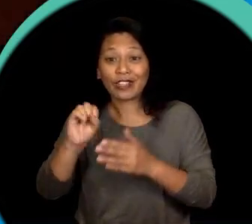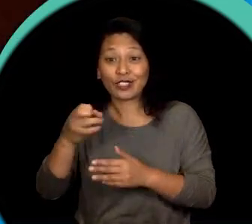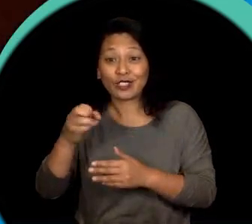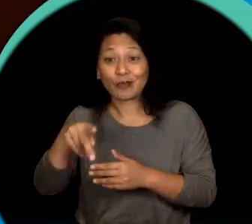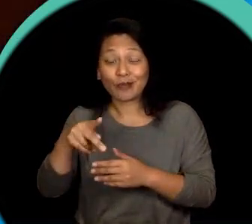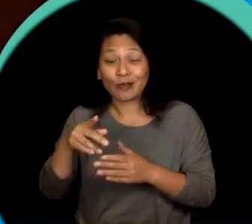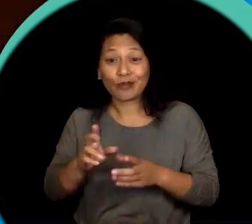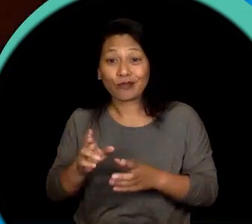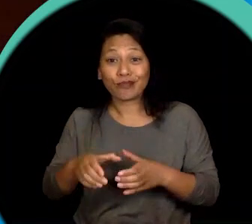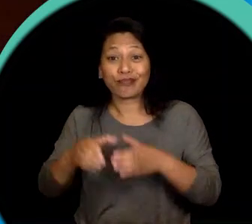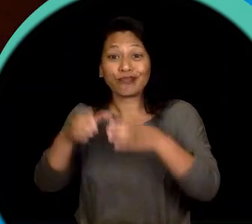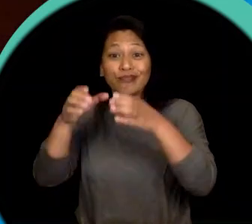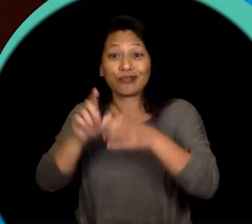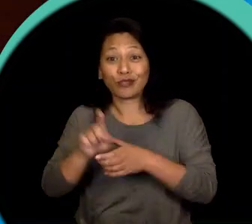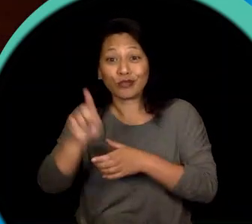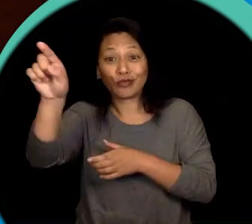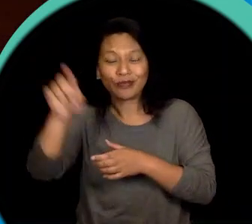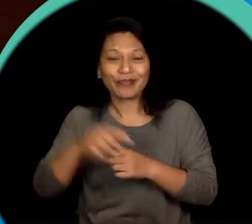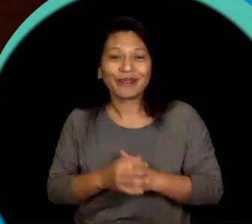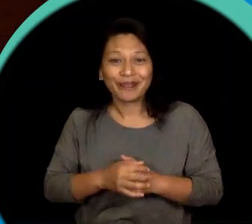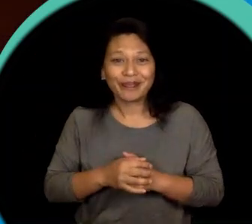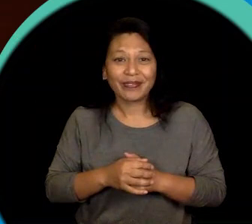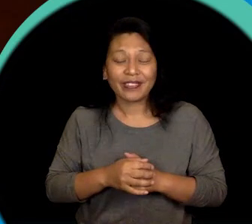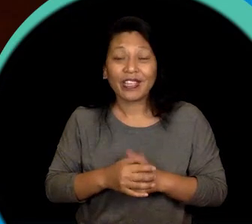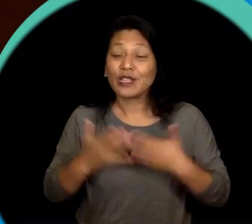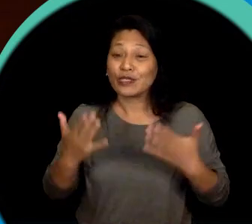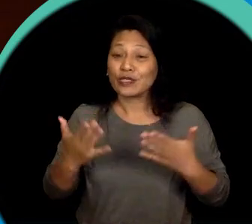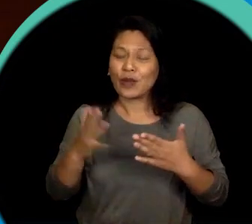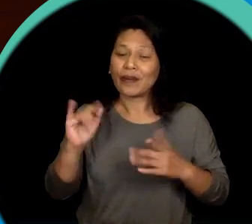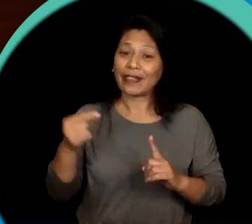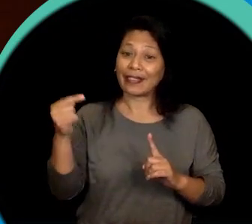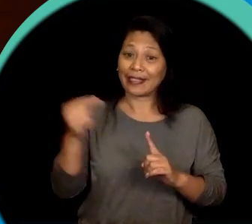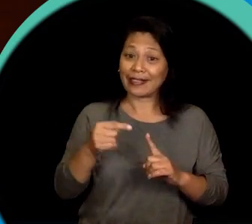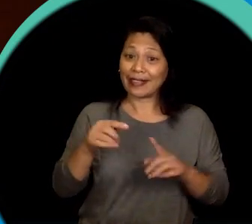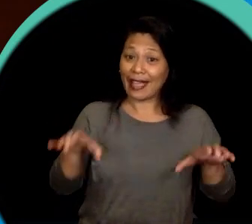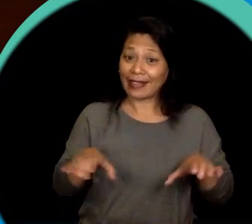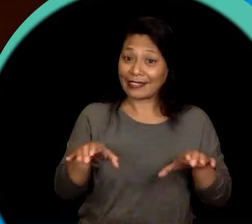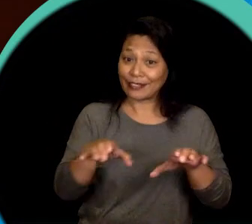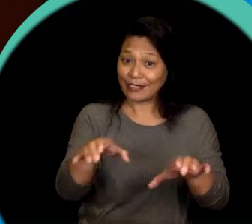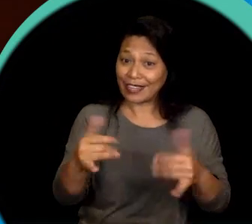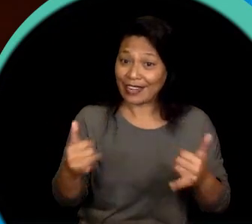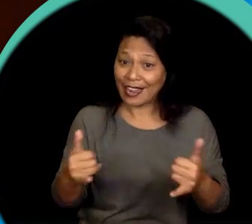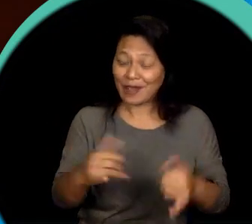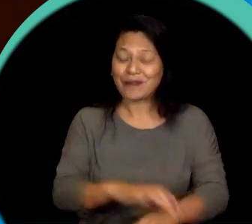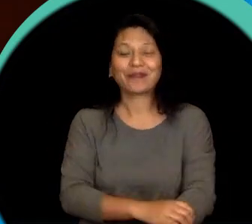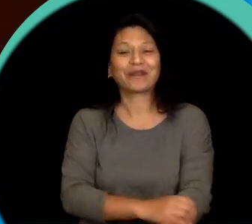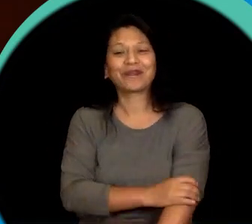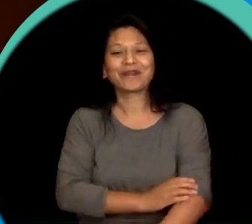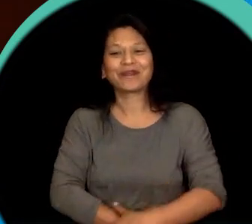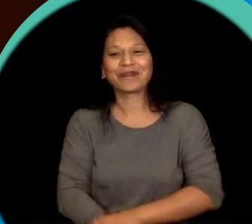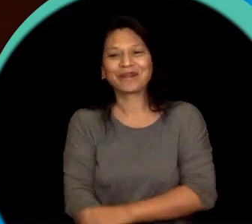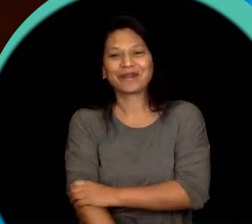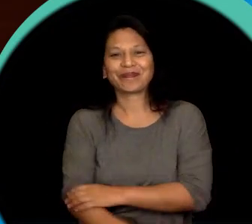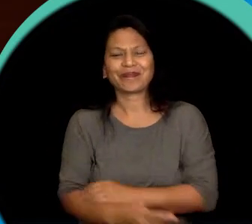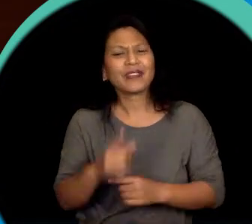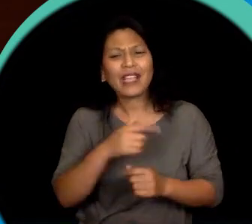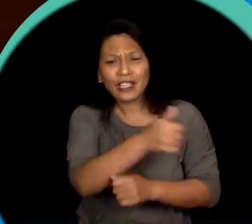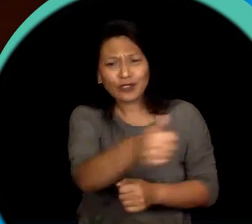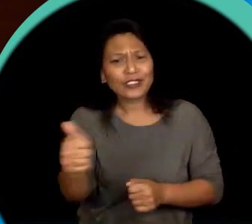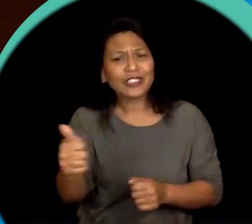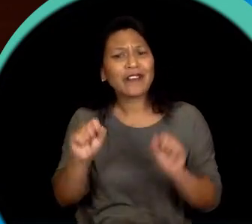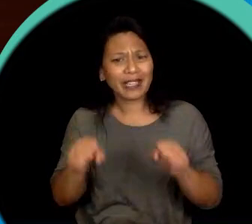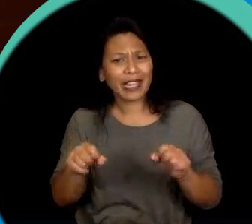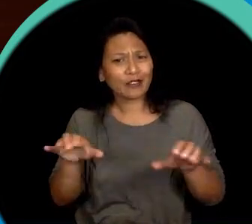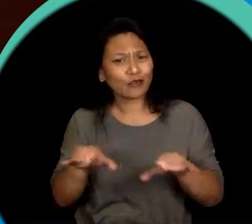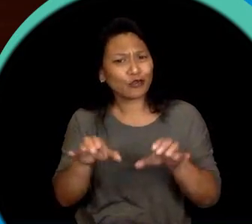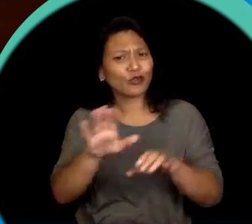So following that theme about reuse, recycling, and repurposing, I'd like to do a little activity with you that you could do at